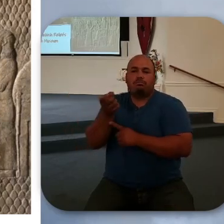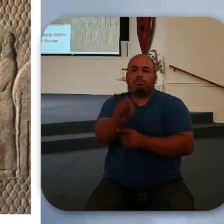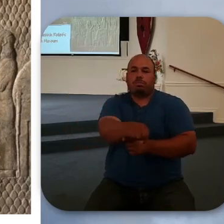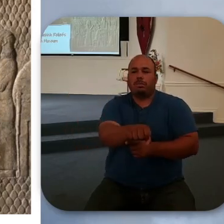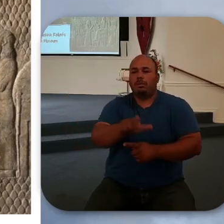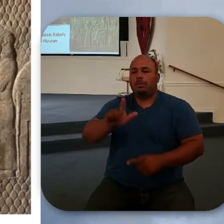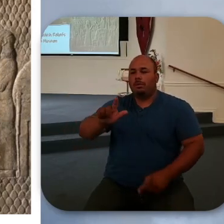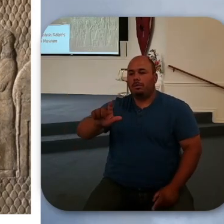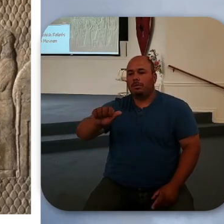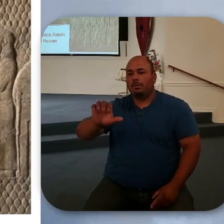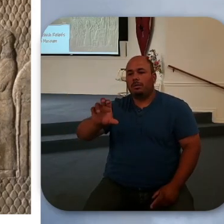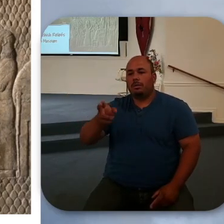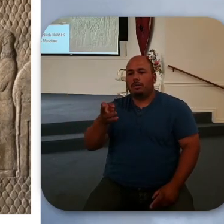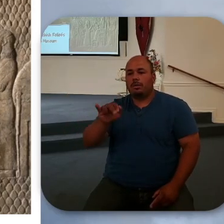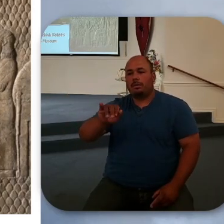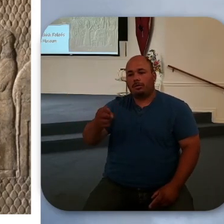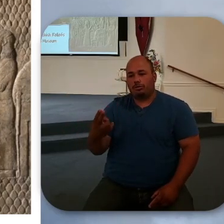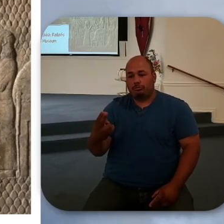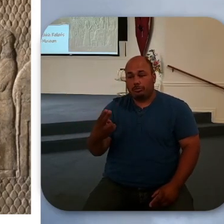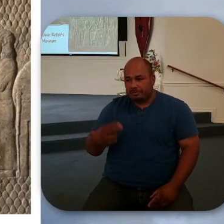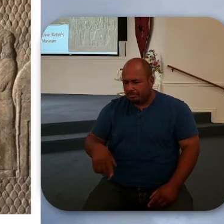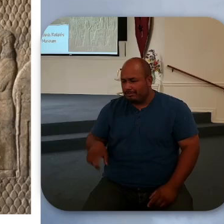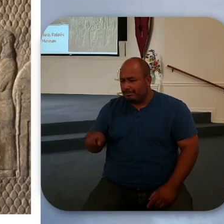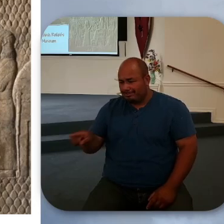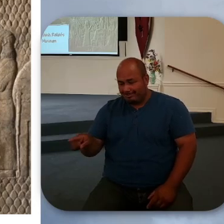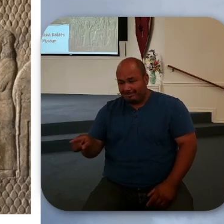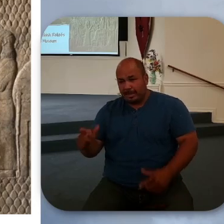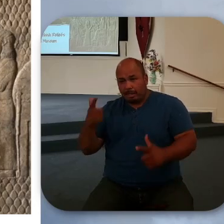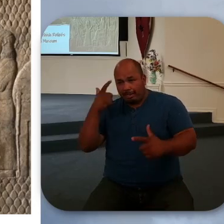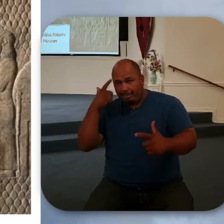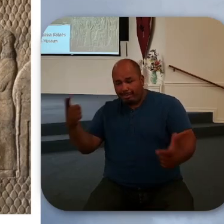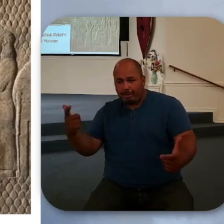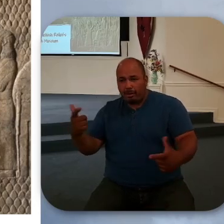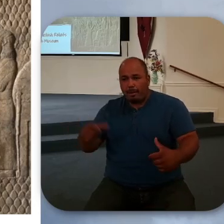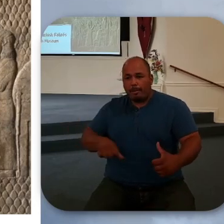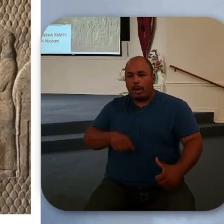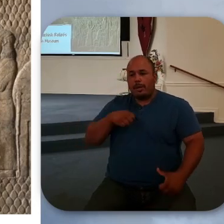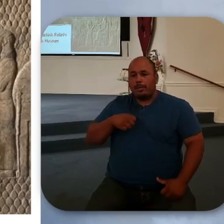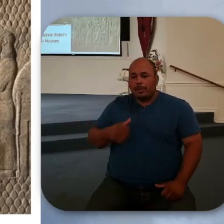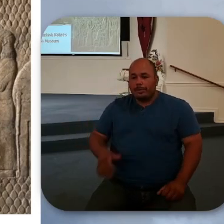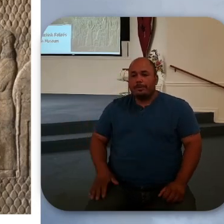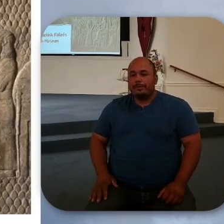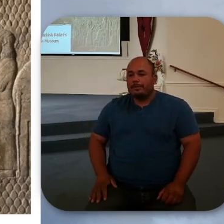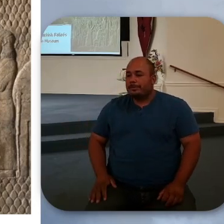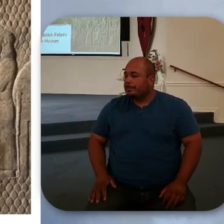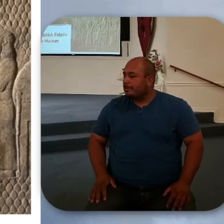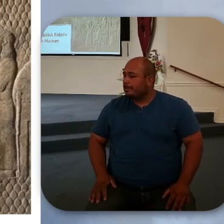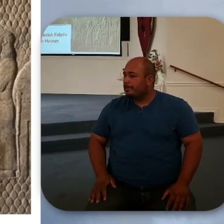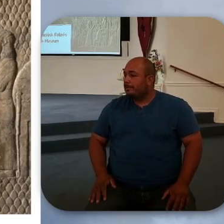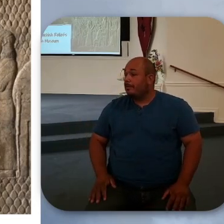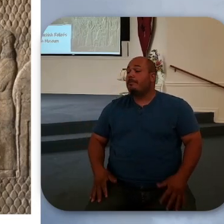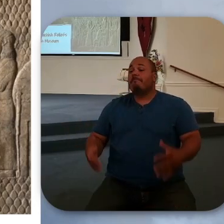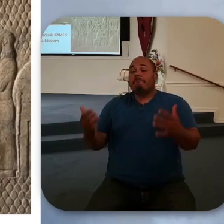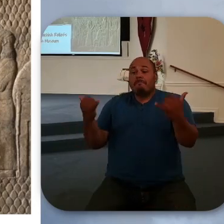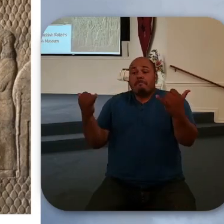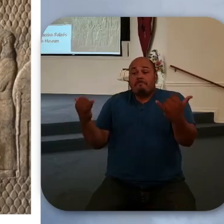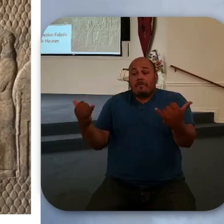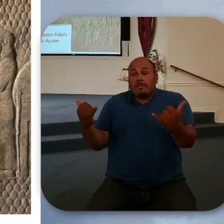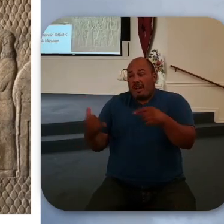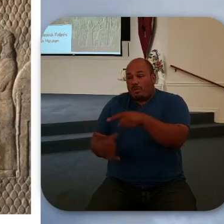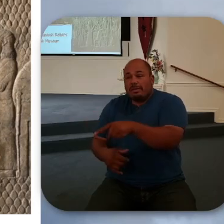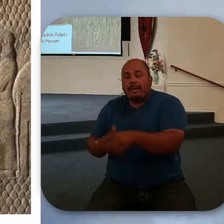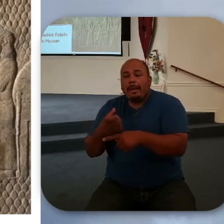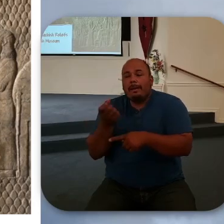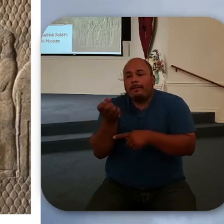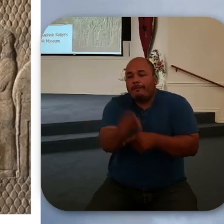in Judah. Apparently, he was very proud of that victory. And so now, having defeated Lachish, he moves on to